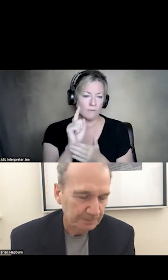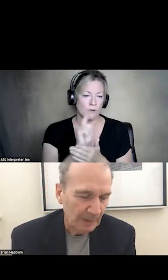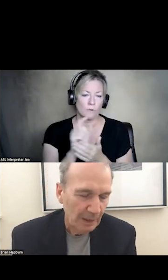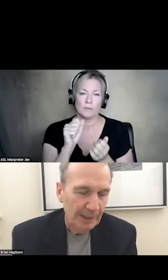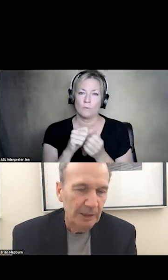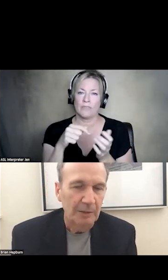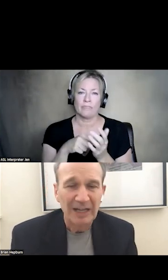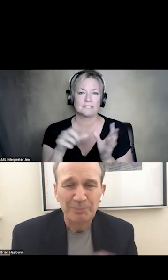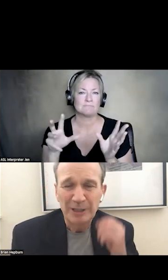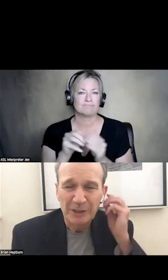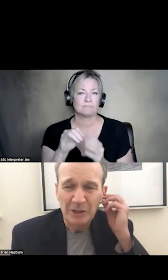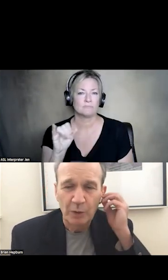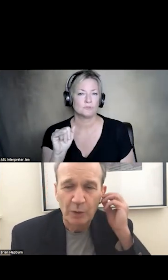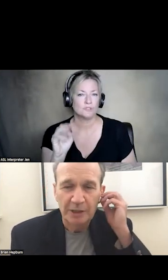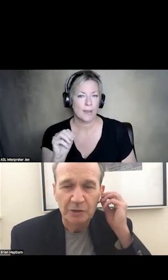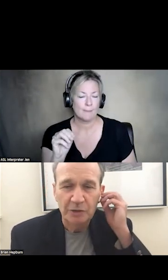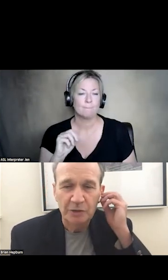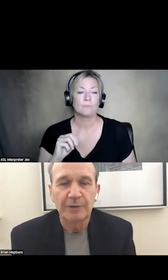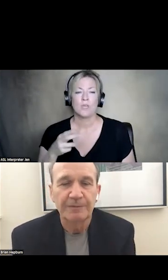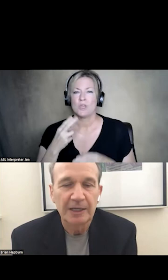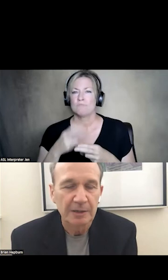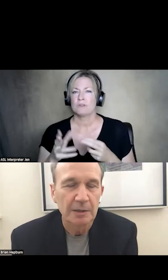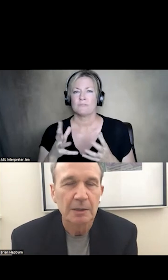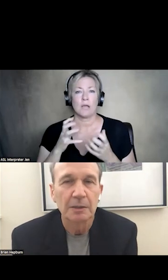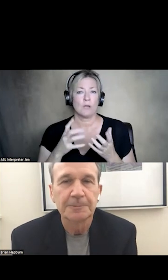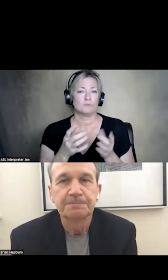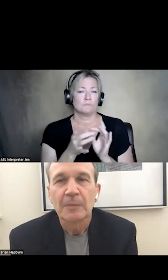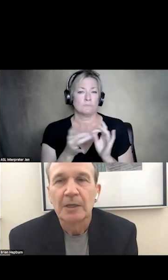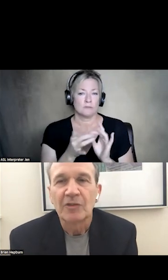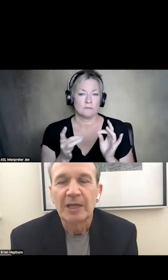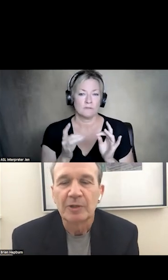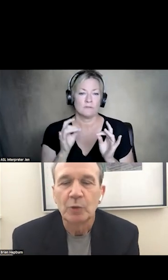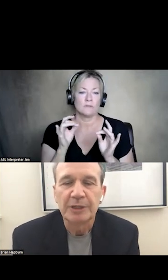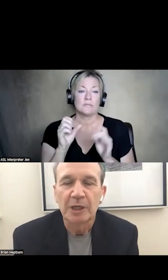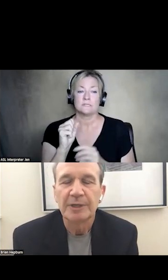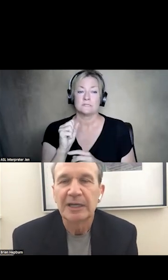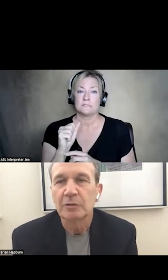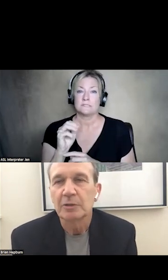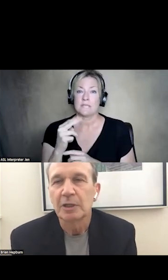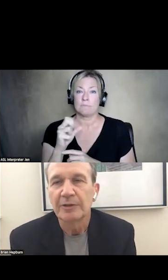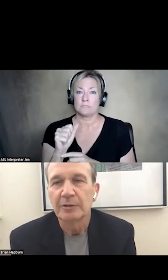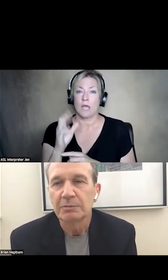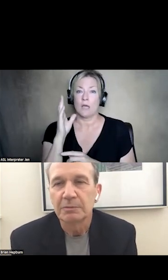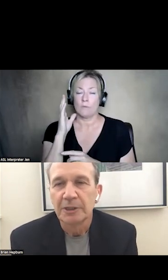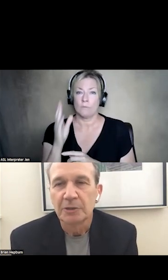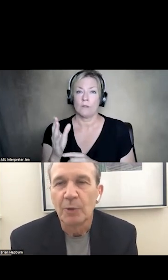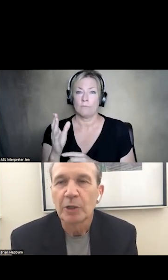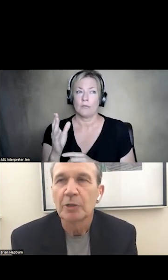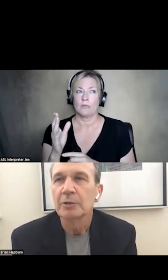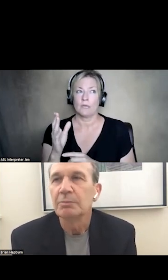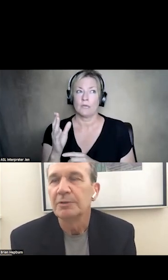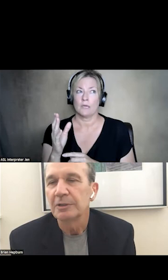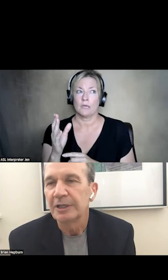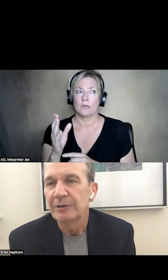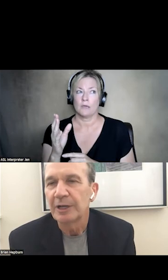jam. I briefly just wanted to address the fact that SAMHSA will be coming out either